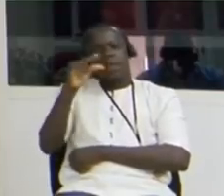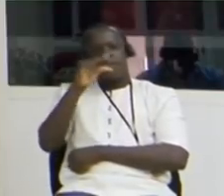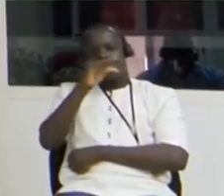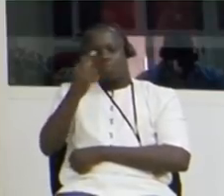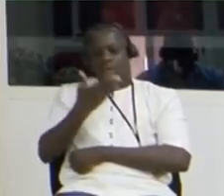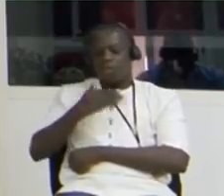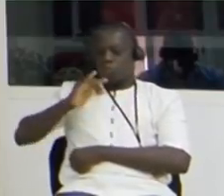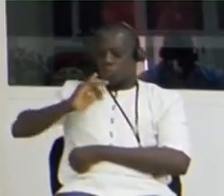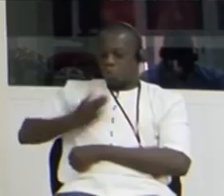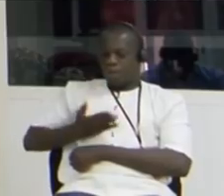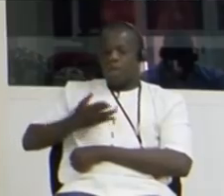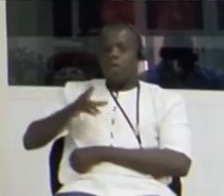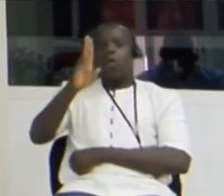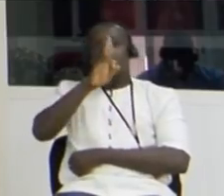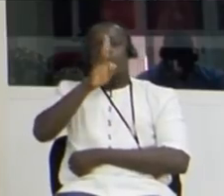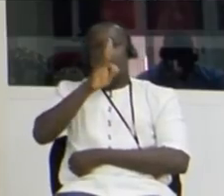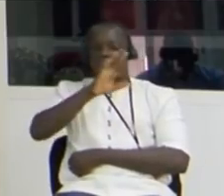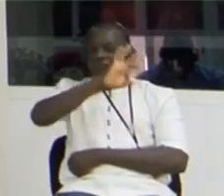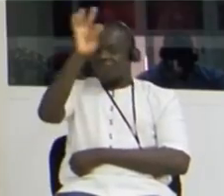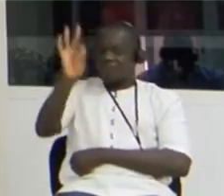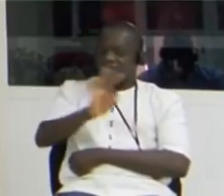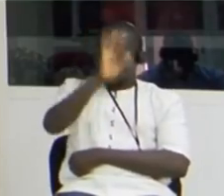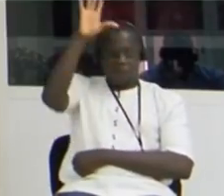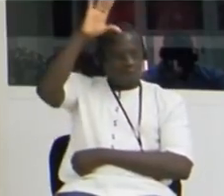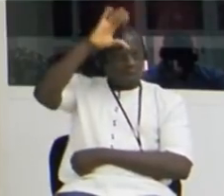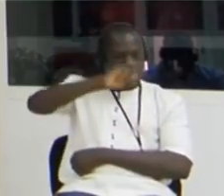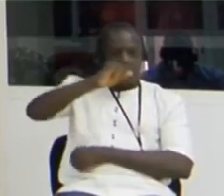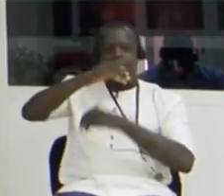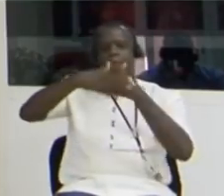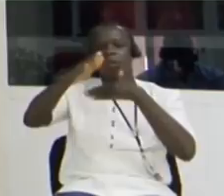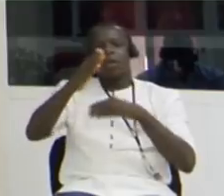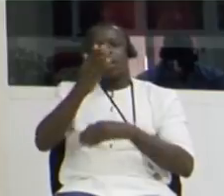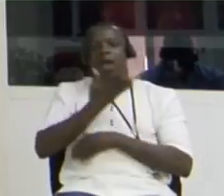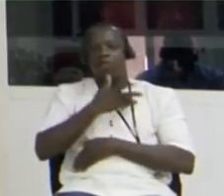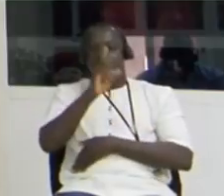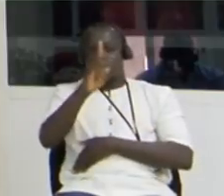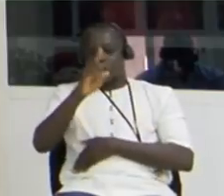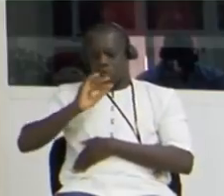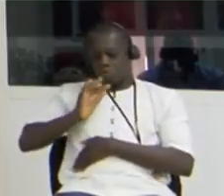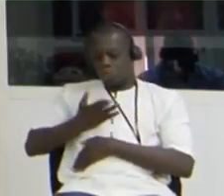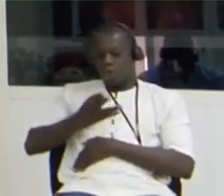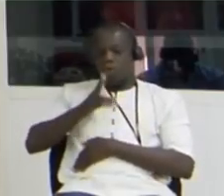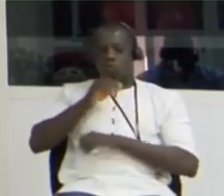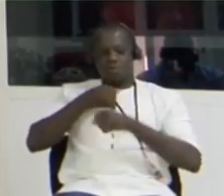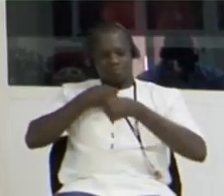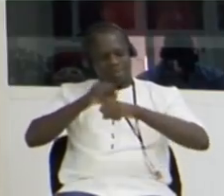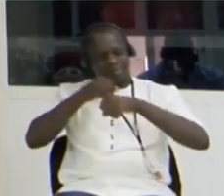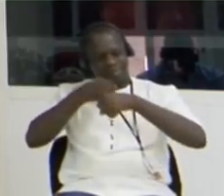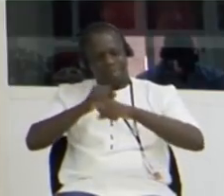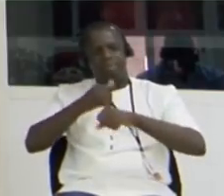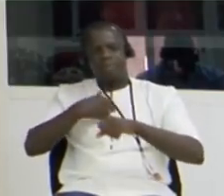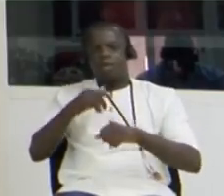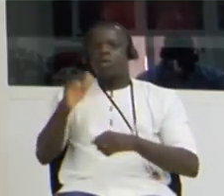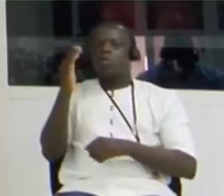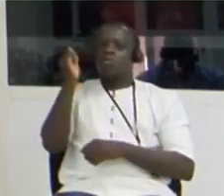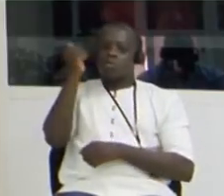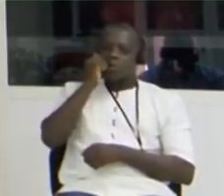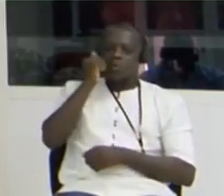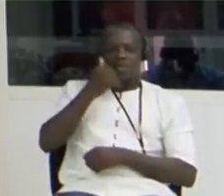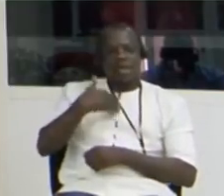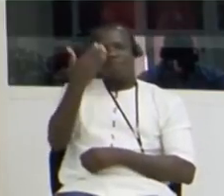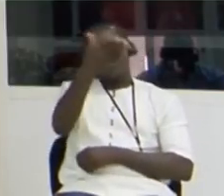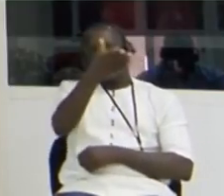versed. There is one woman that, trained me. She's always there also for them. And she was like the